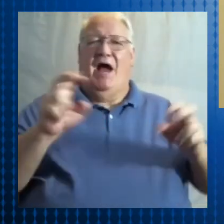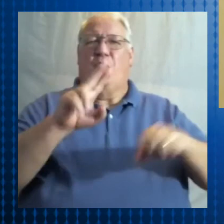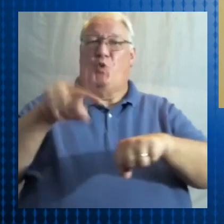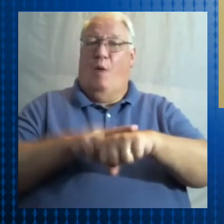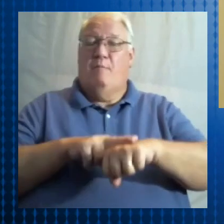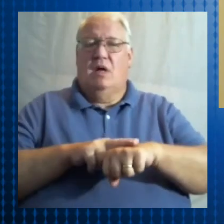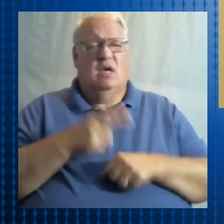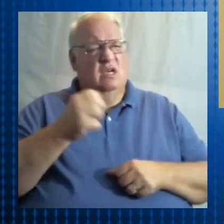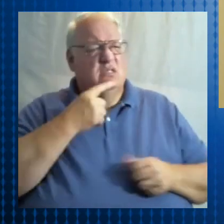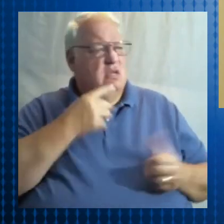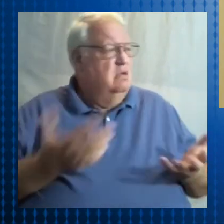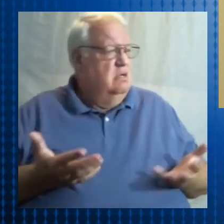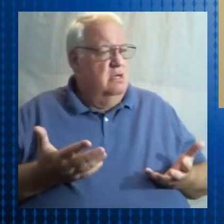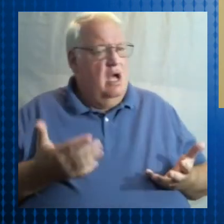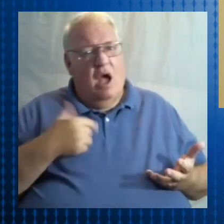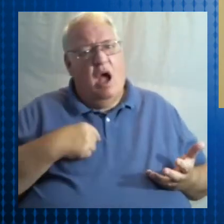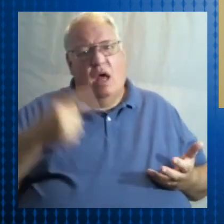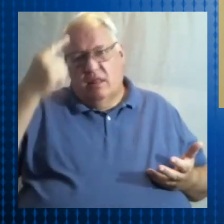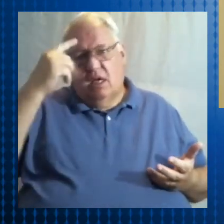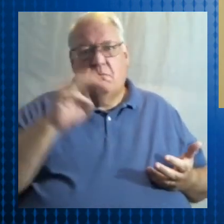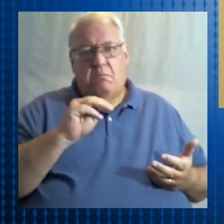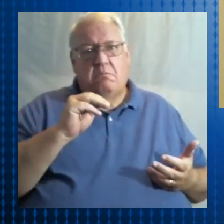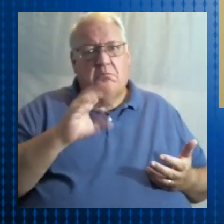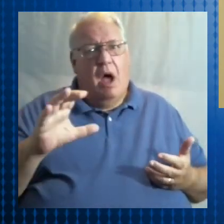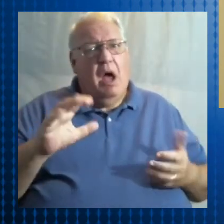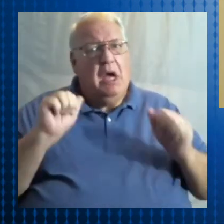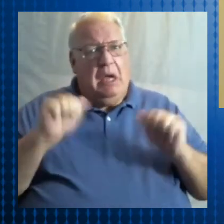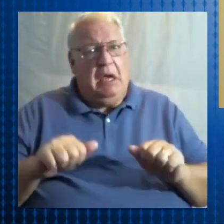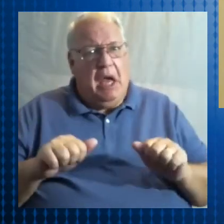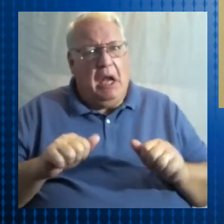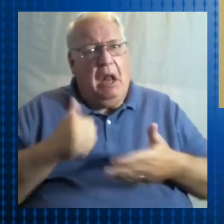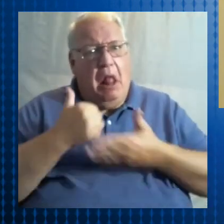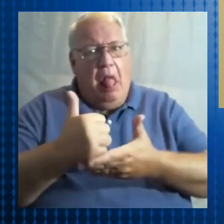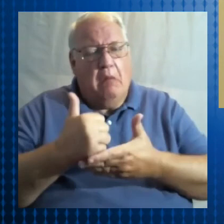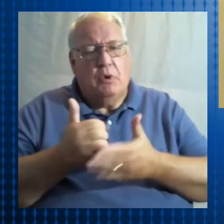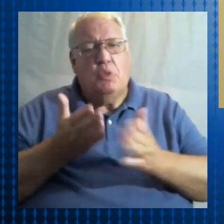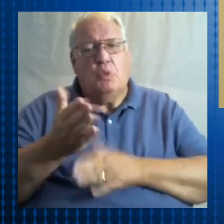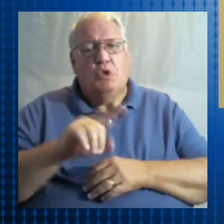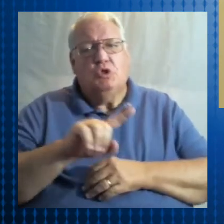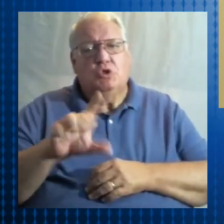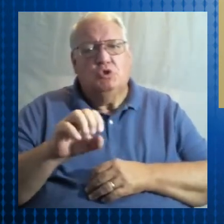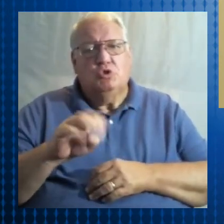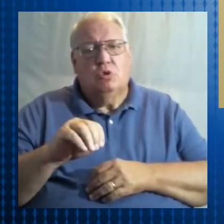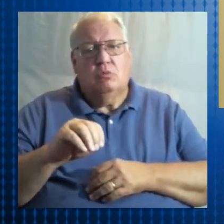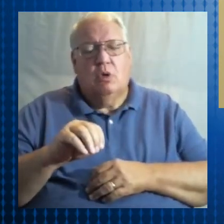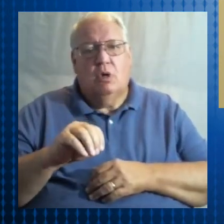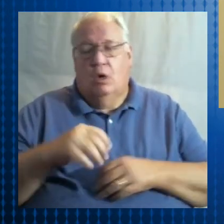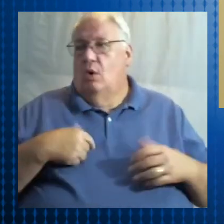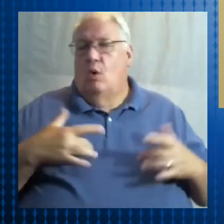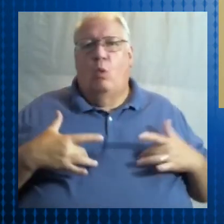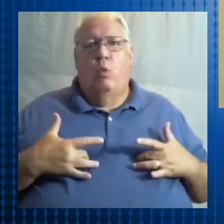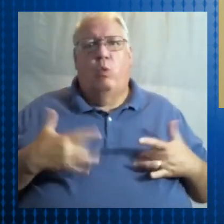And he said, hey, I think that Mott can do this on Zoom. And our faces just lit up